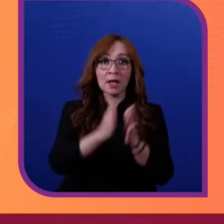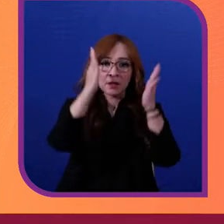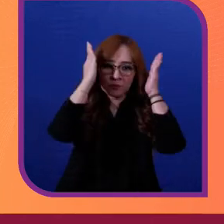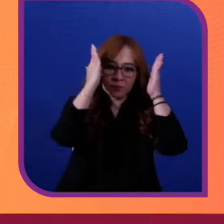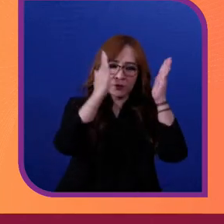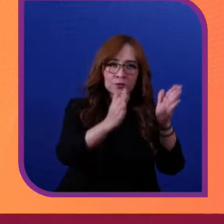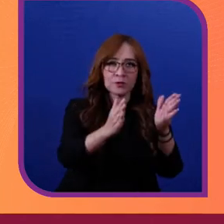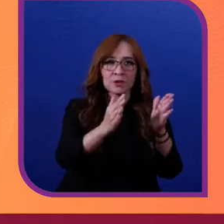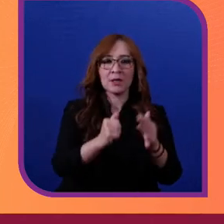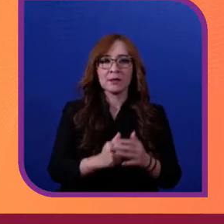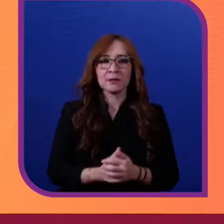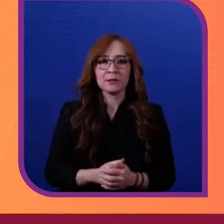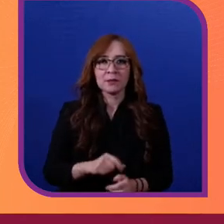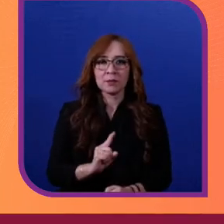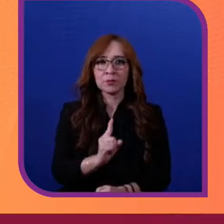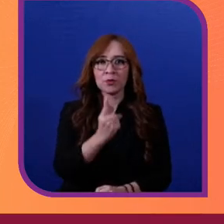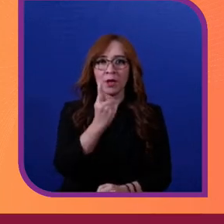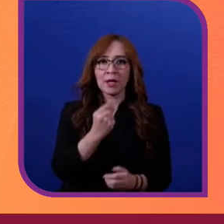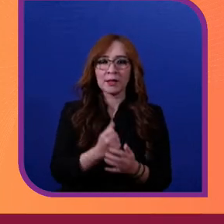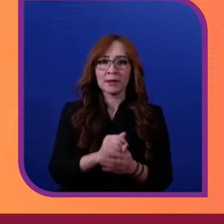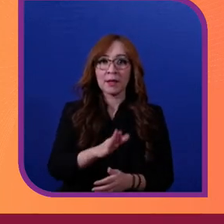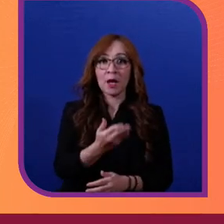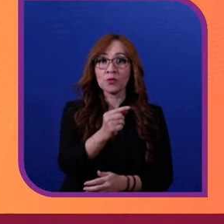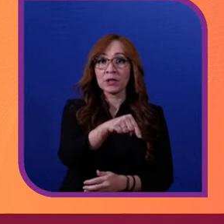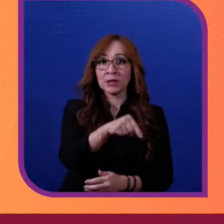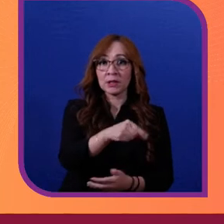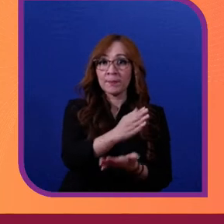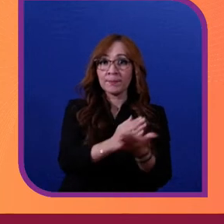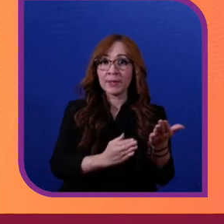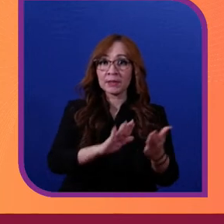this year myth of last year the